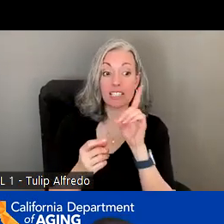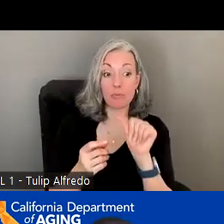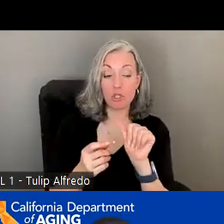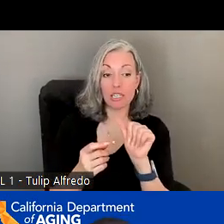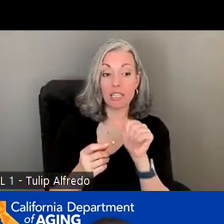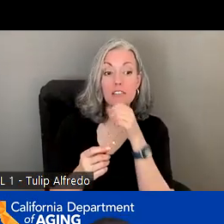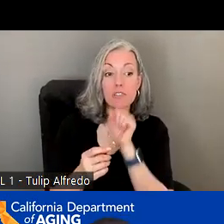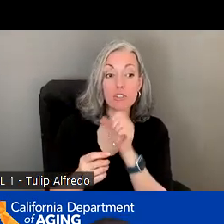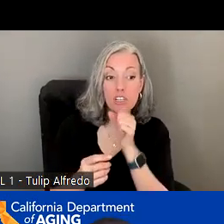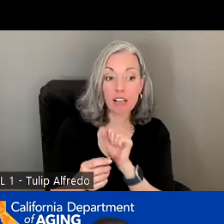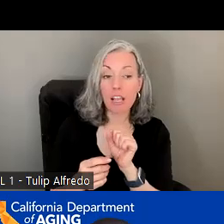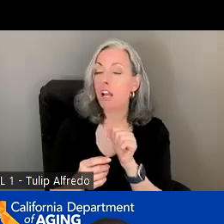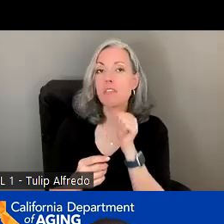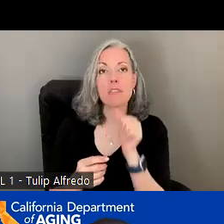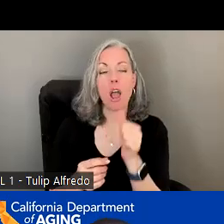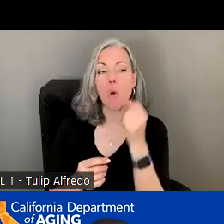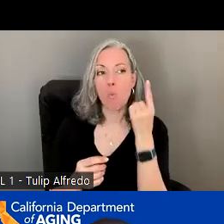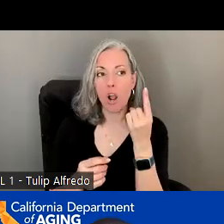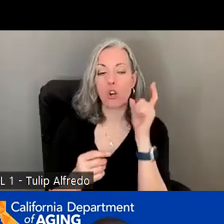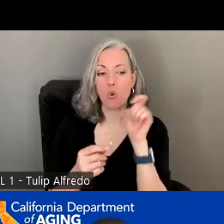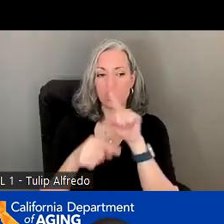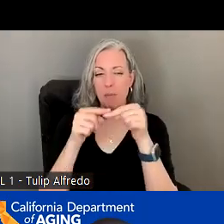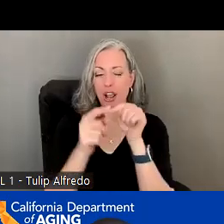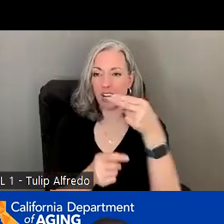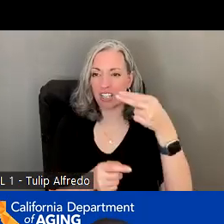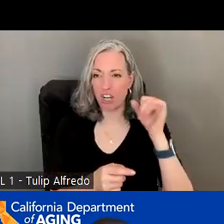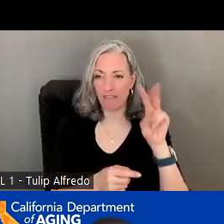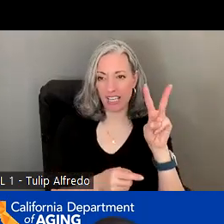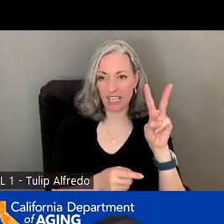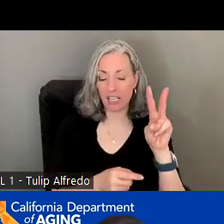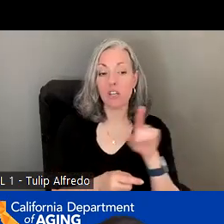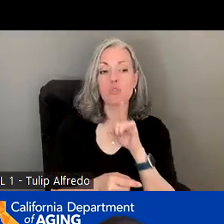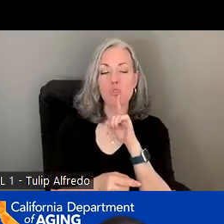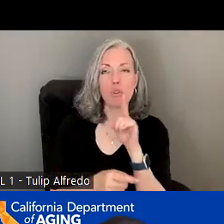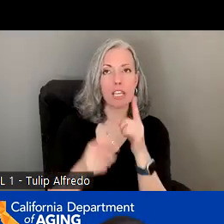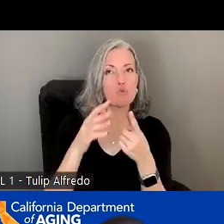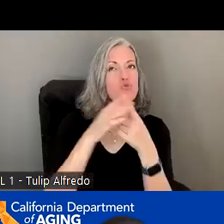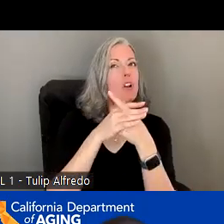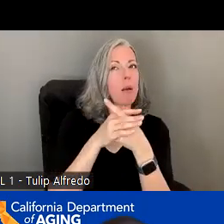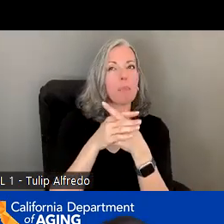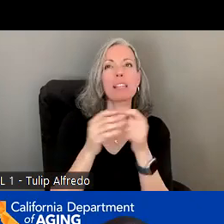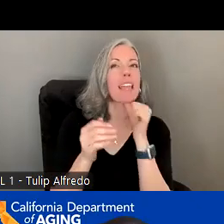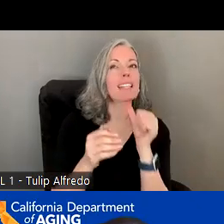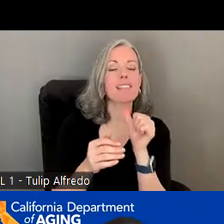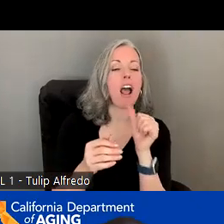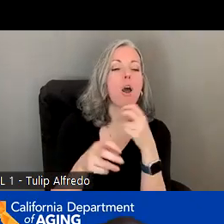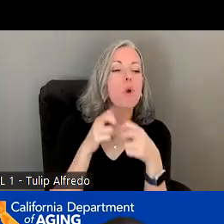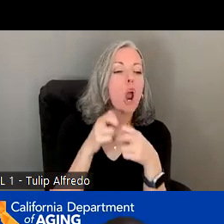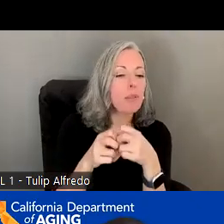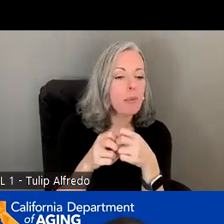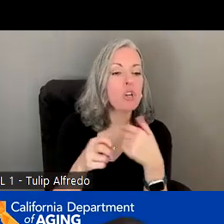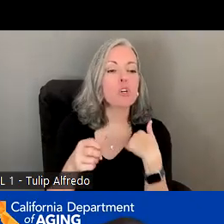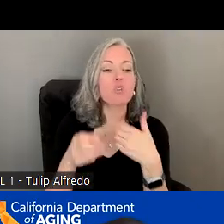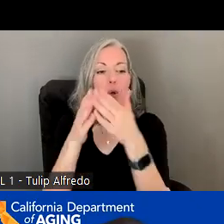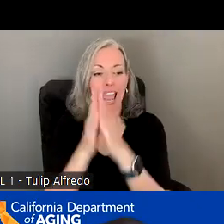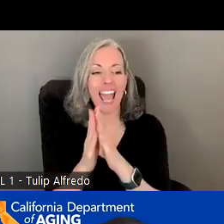about being an older person living with HIV, so it showed up as no problem. is not a problem. So I would just like to request that. And it